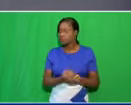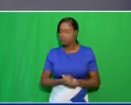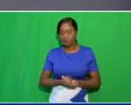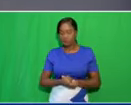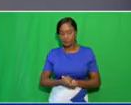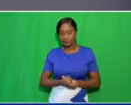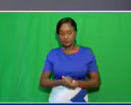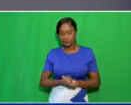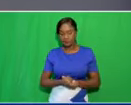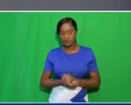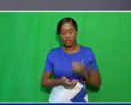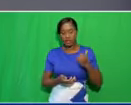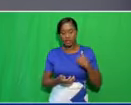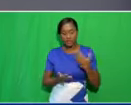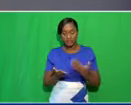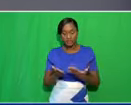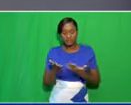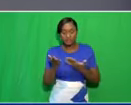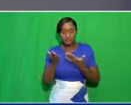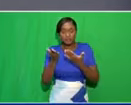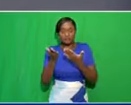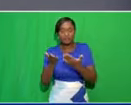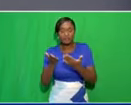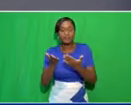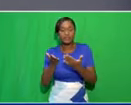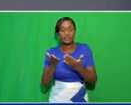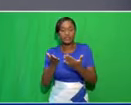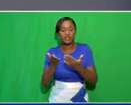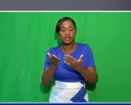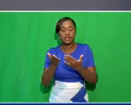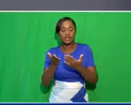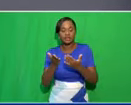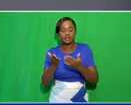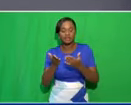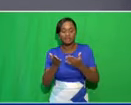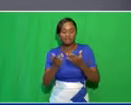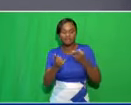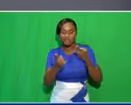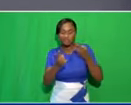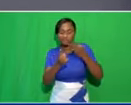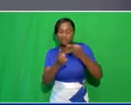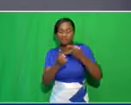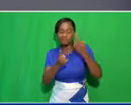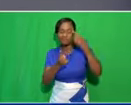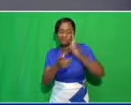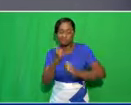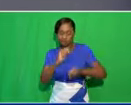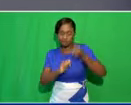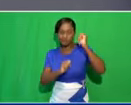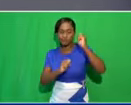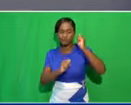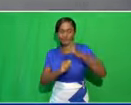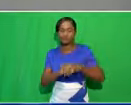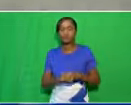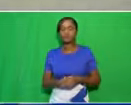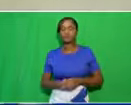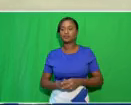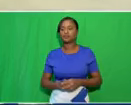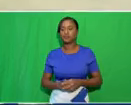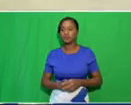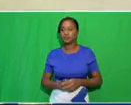we will see suggestions being made to take the country in that direction. Okay, thank you very much, Dr. Smith. We